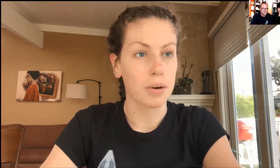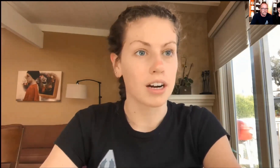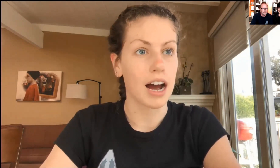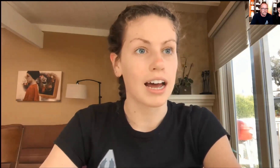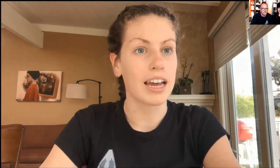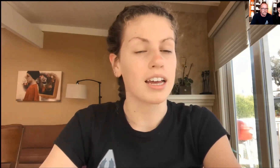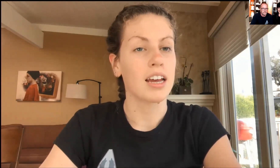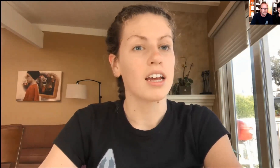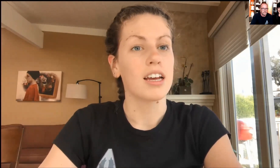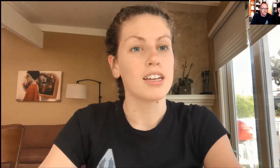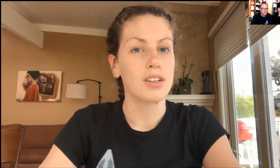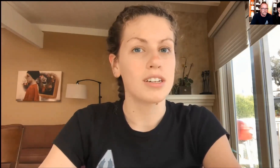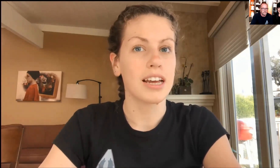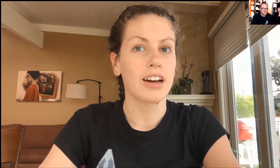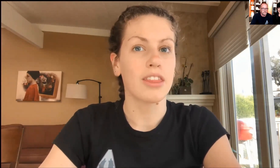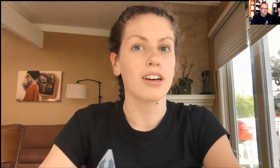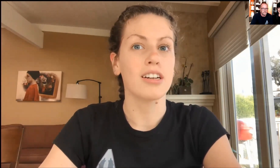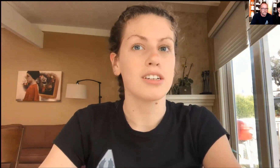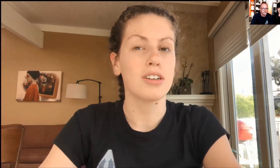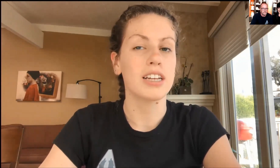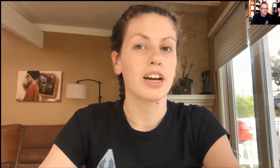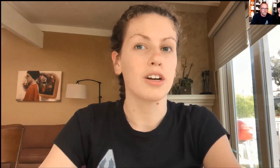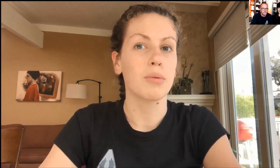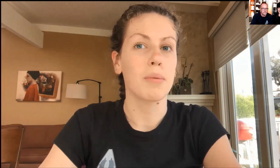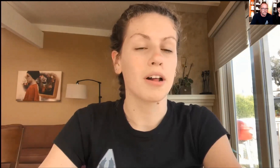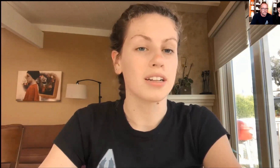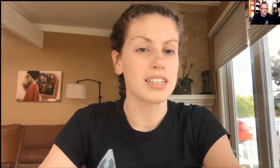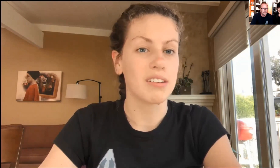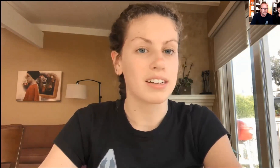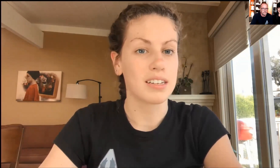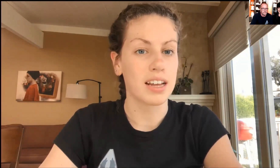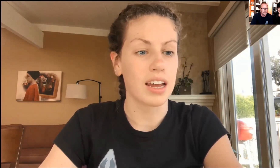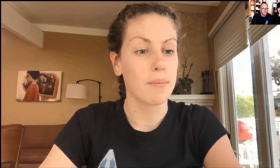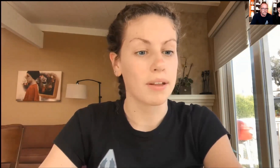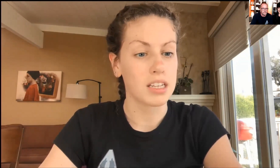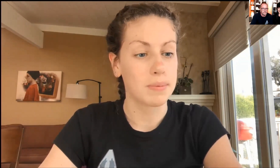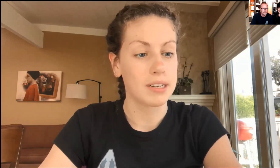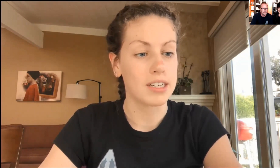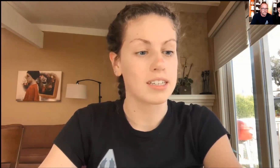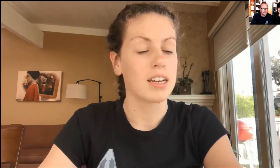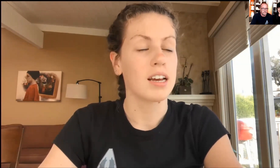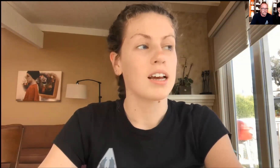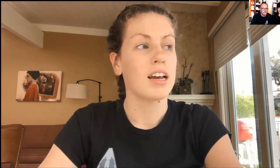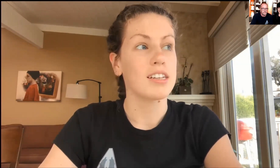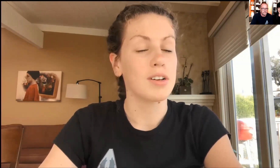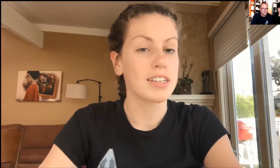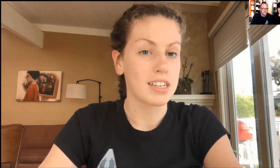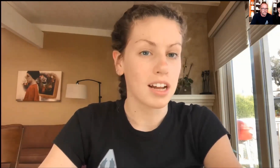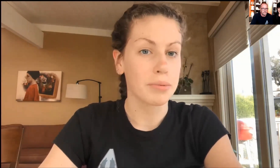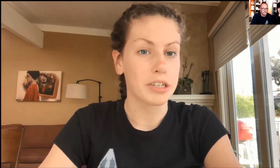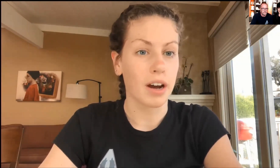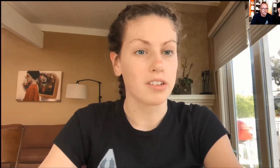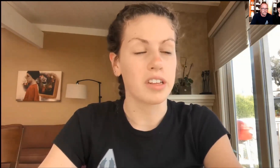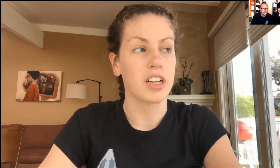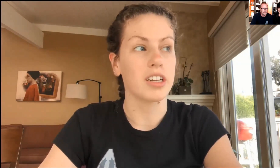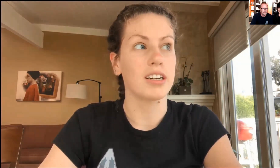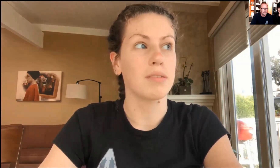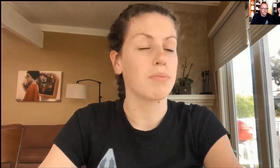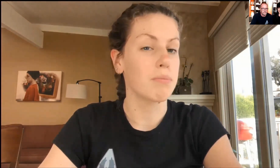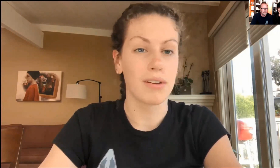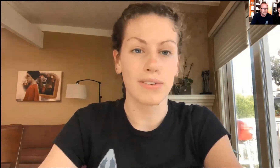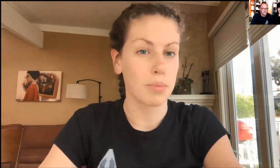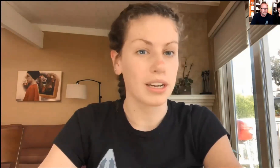who they were. As soon as I got there, and as soon as I heard what Paul and Steve had to say about the species, as soon as I saw them interact with each